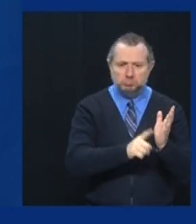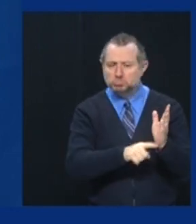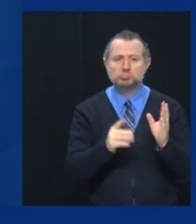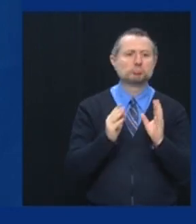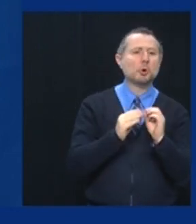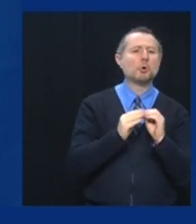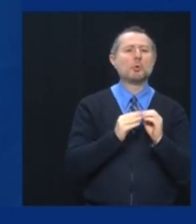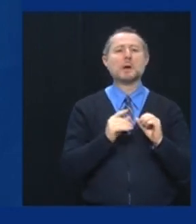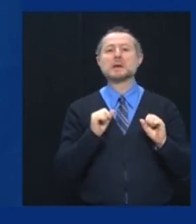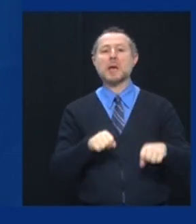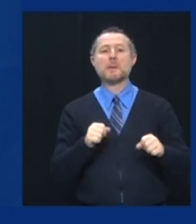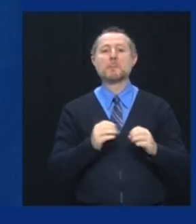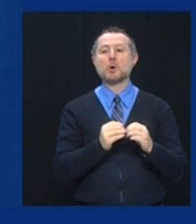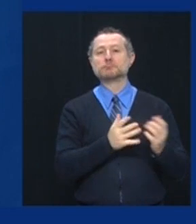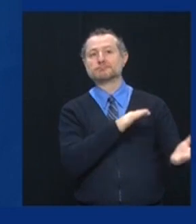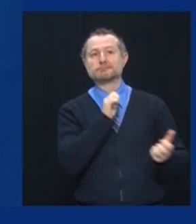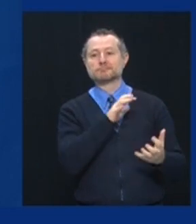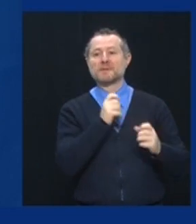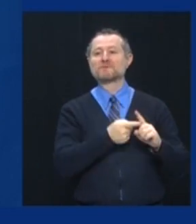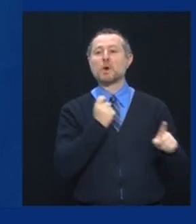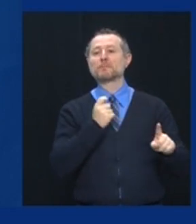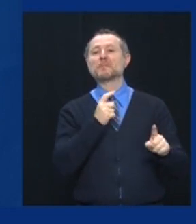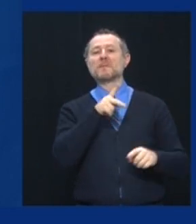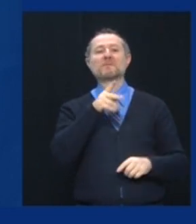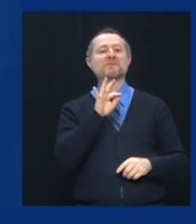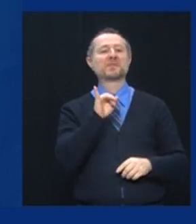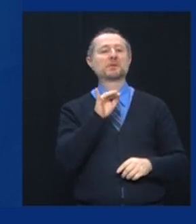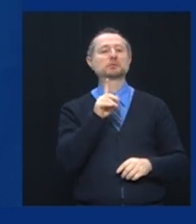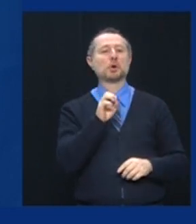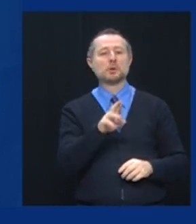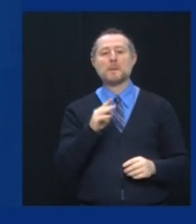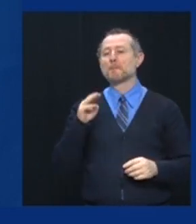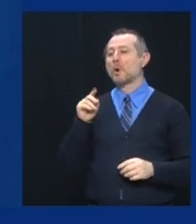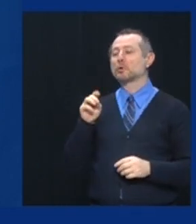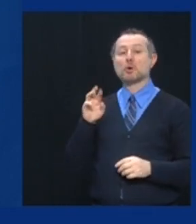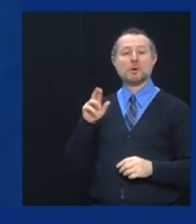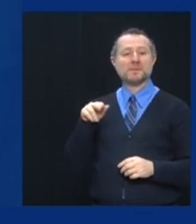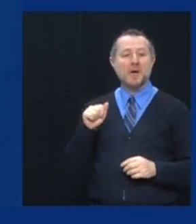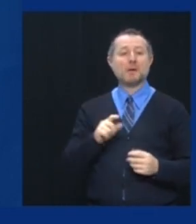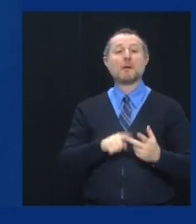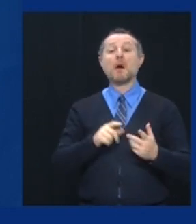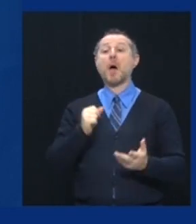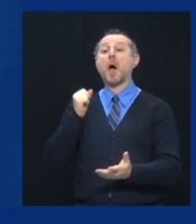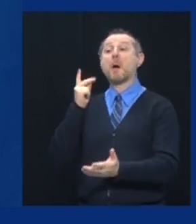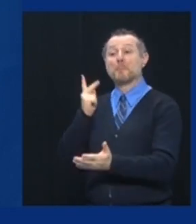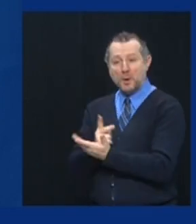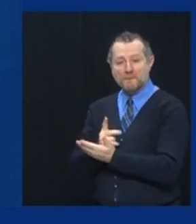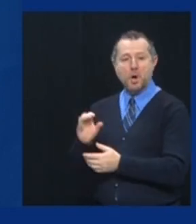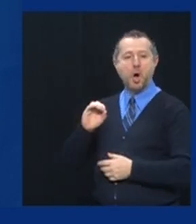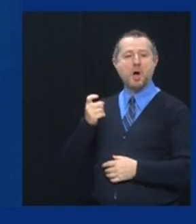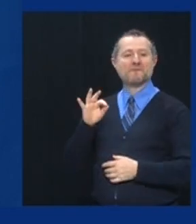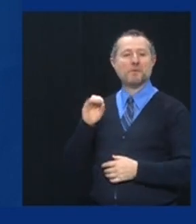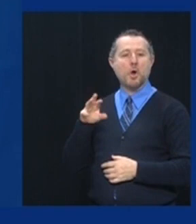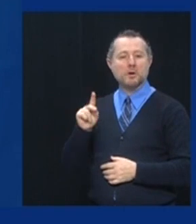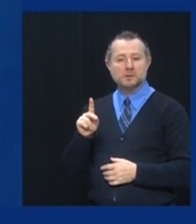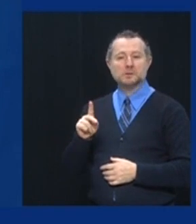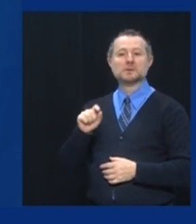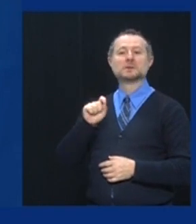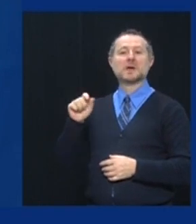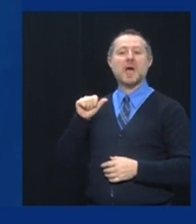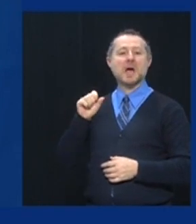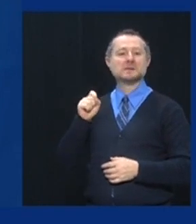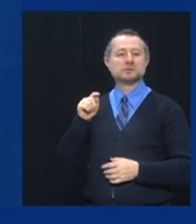and Moderna vaccine. You can approve the AstraZeneca vaccine. You can approve the Johnson & Johnson vaccine, which is a